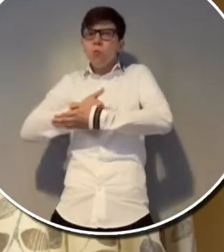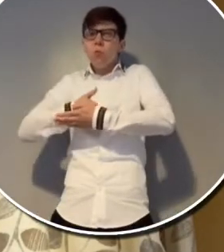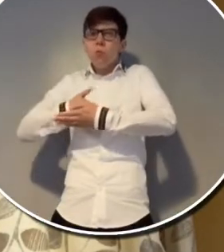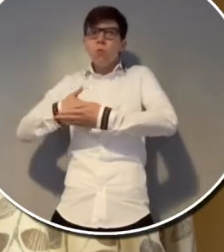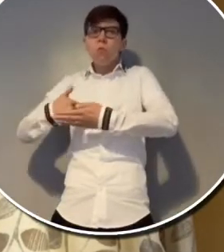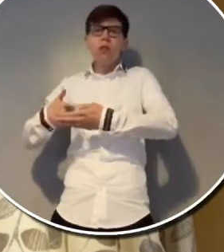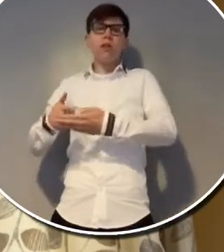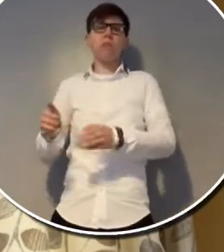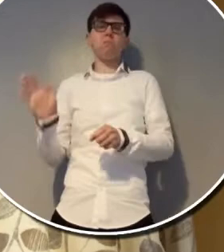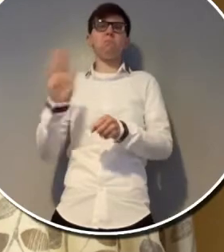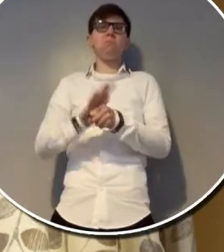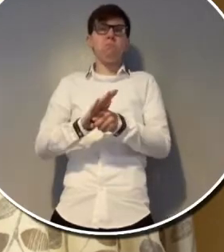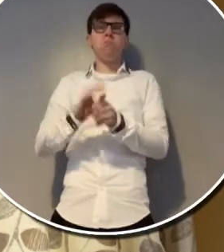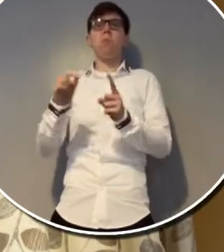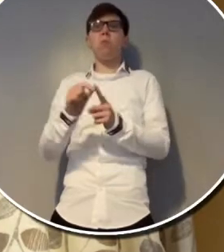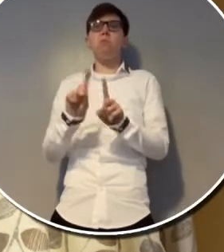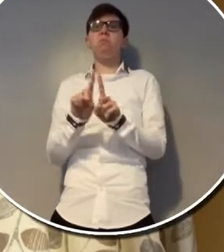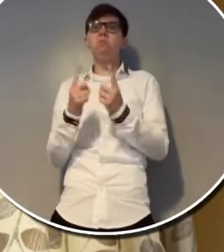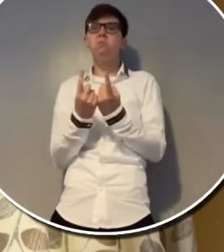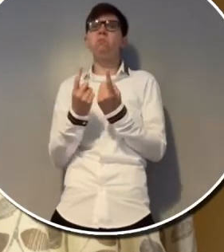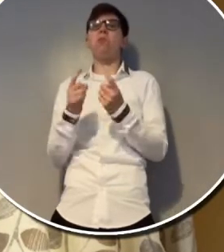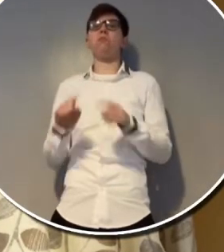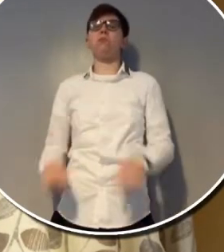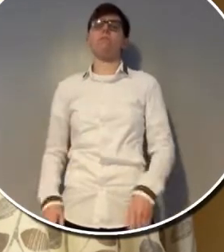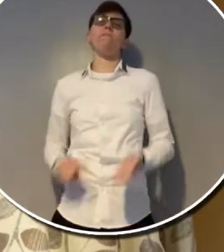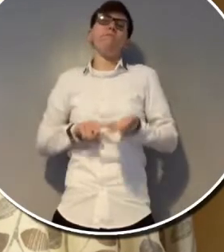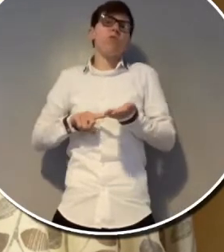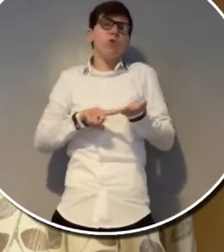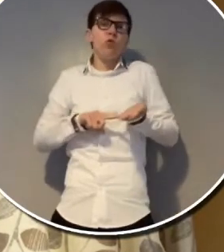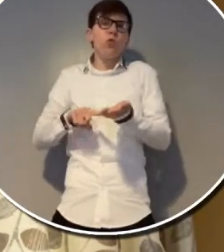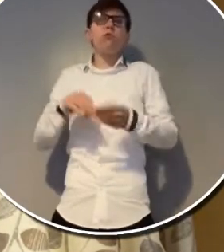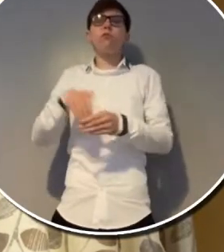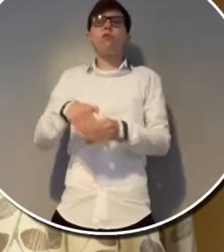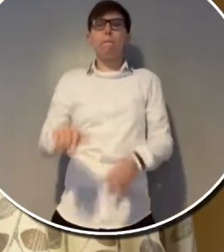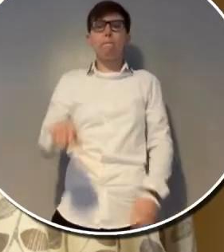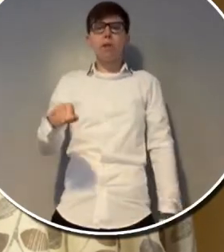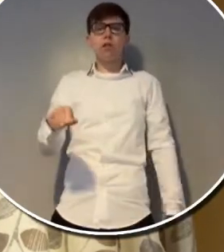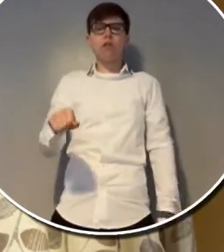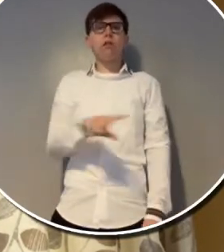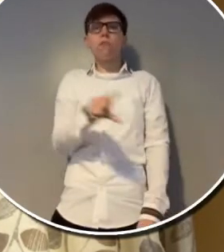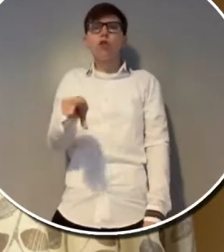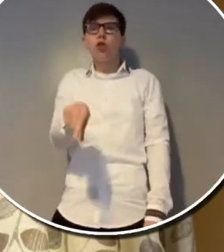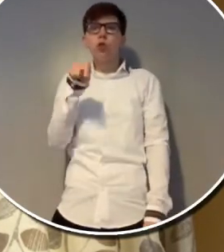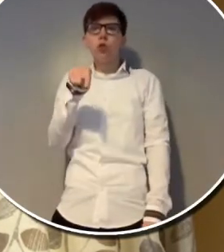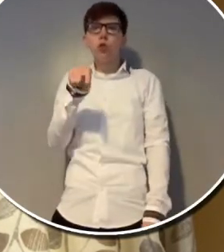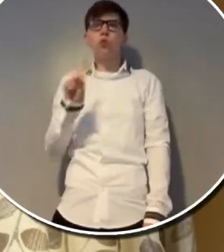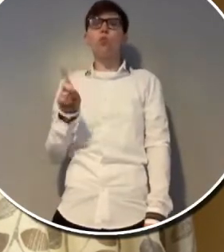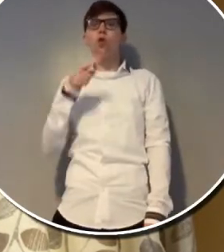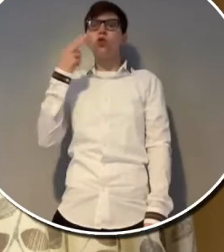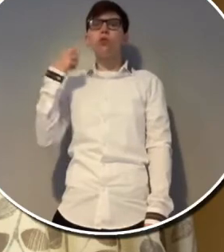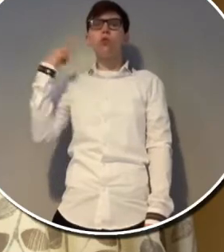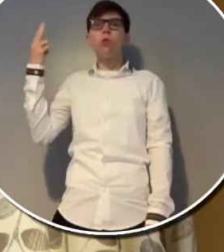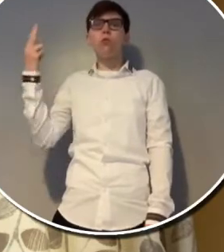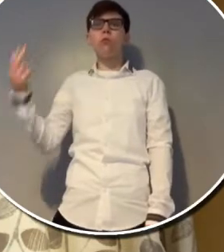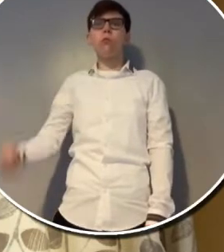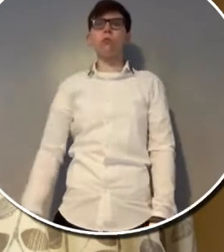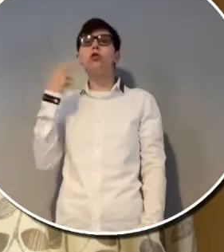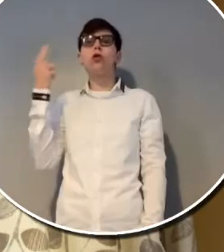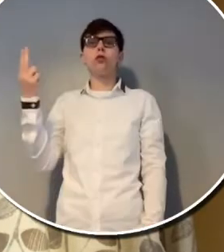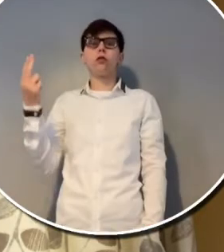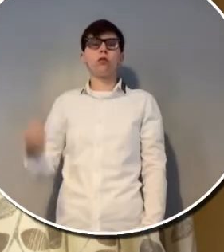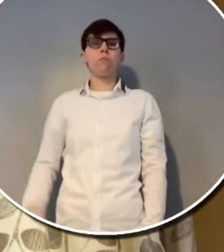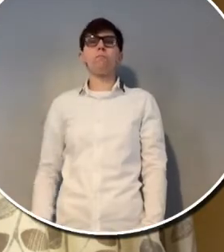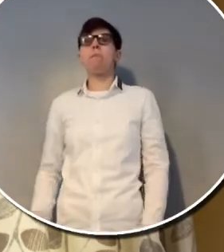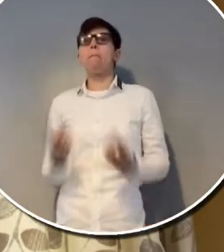normally, we have extra props, we have toys in a bag that we pull out to help us choose what songs to sing, we have